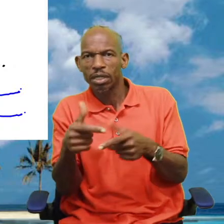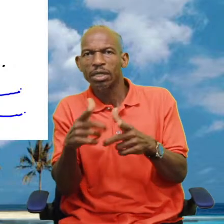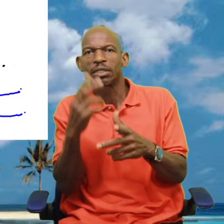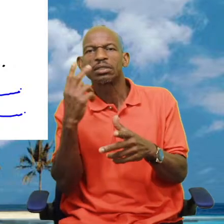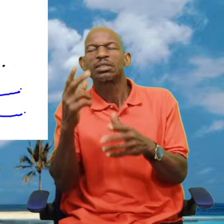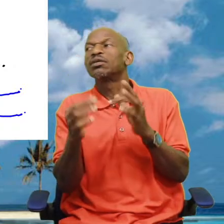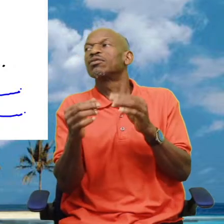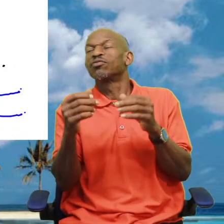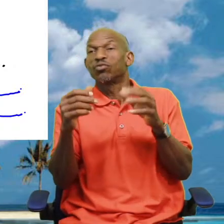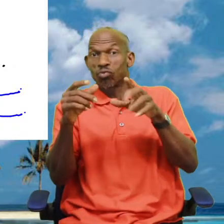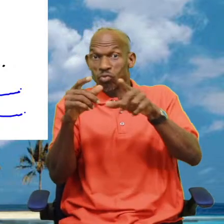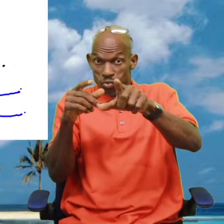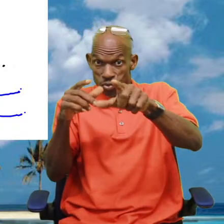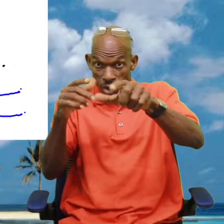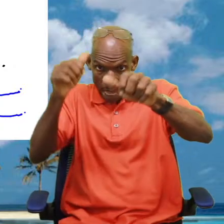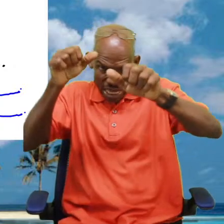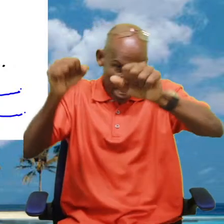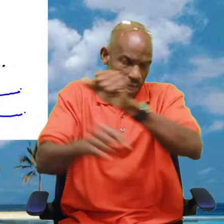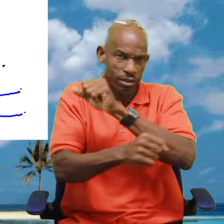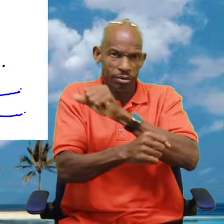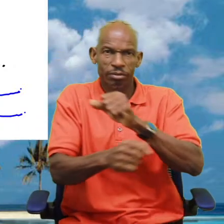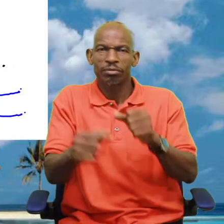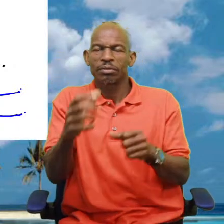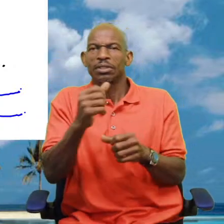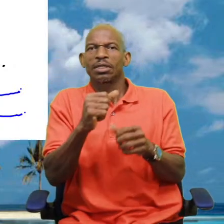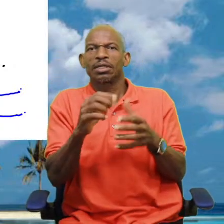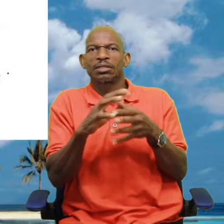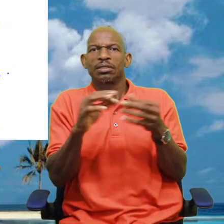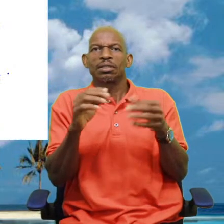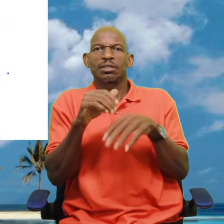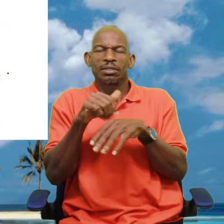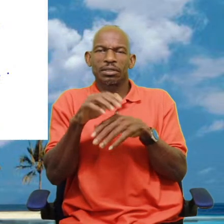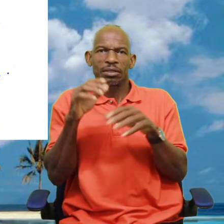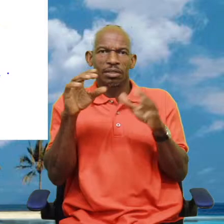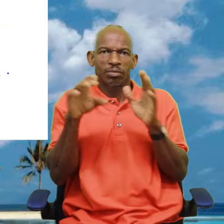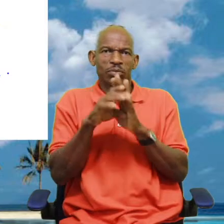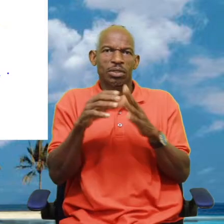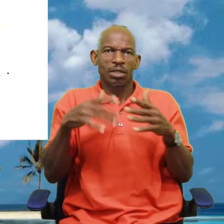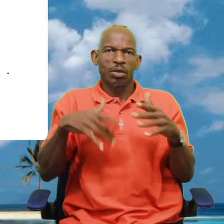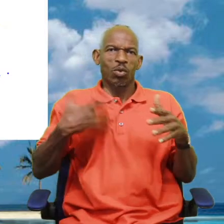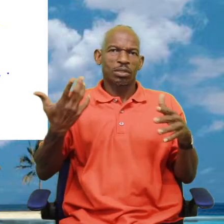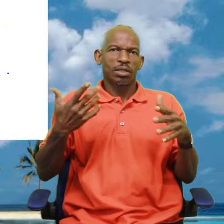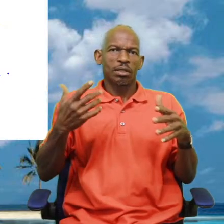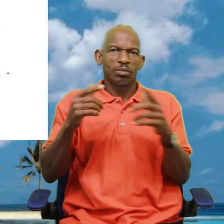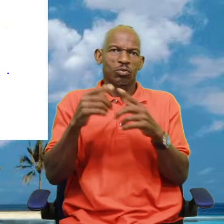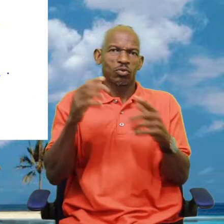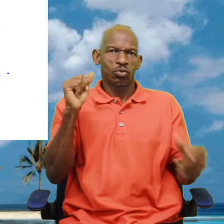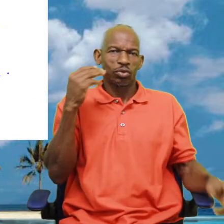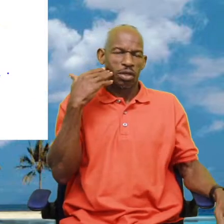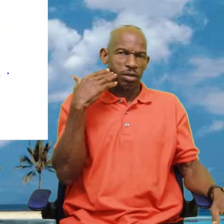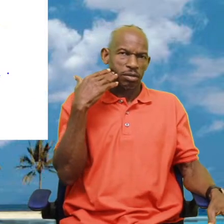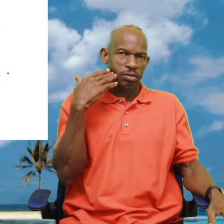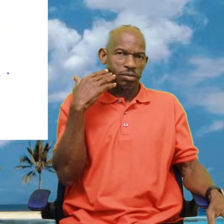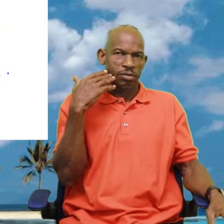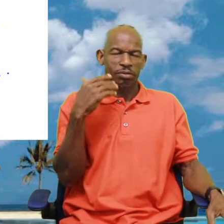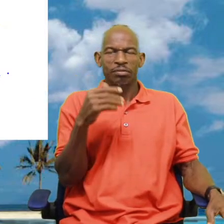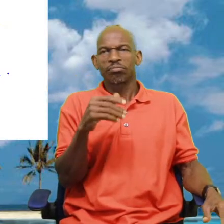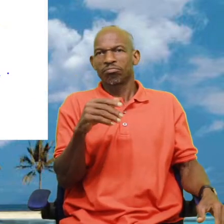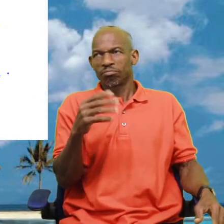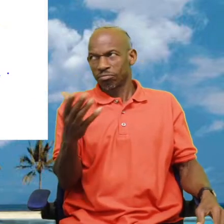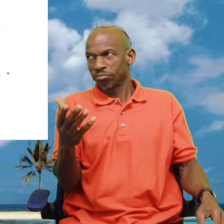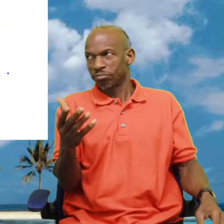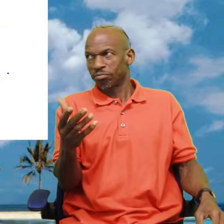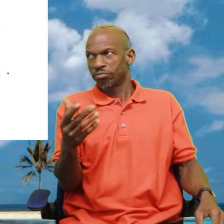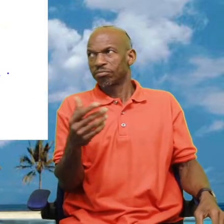write these simple sentences, okay? Send a picture on WhatsApp. Everybody has my number. Send a picture for